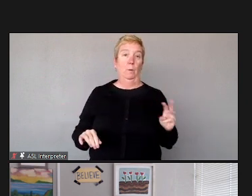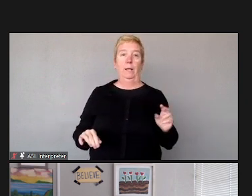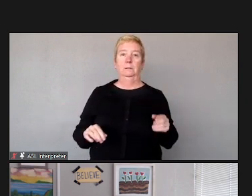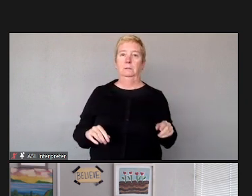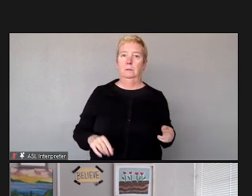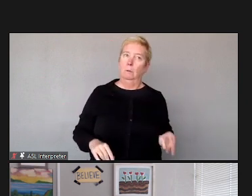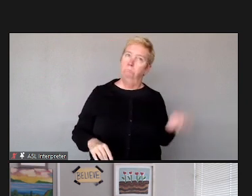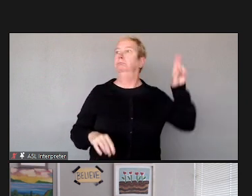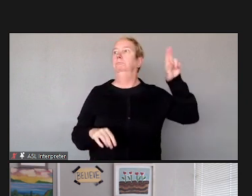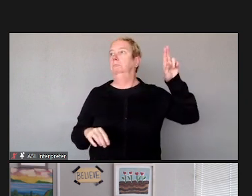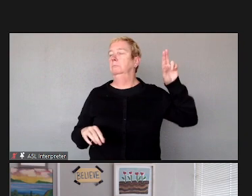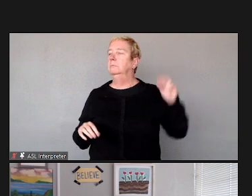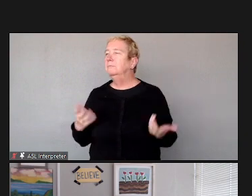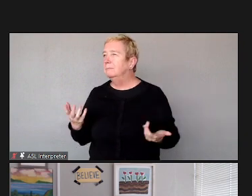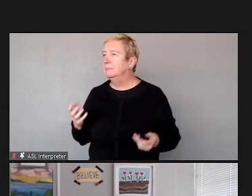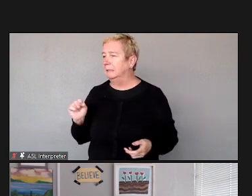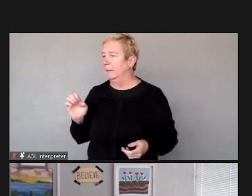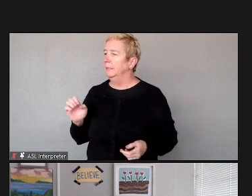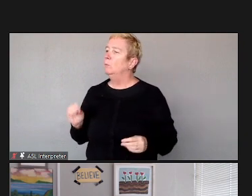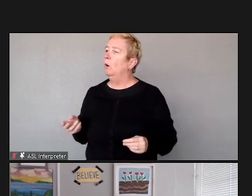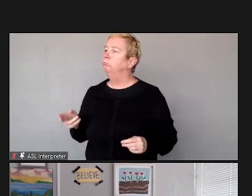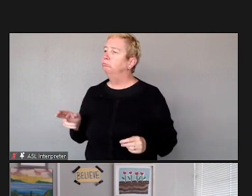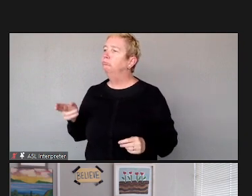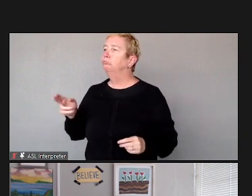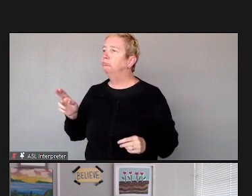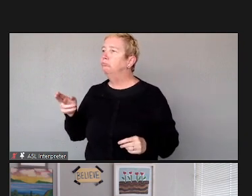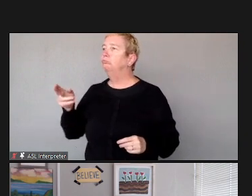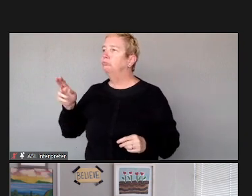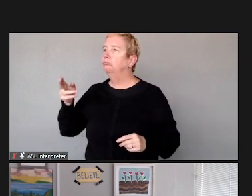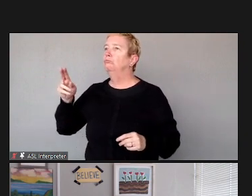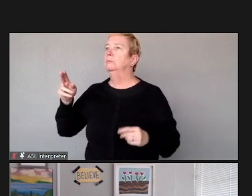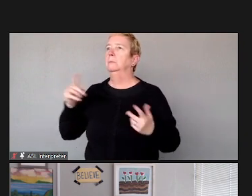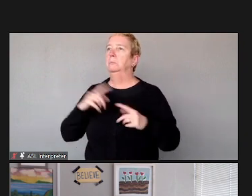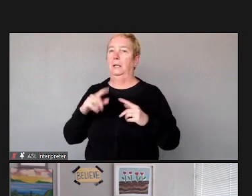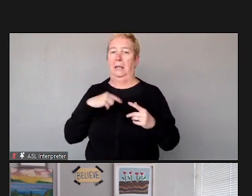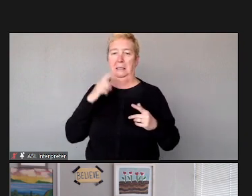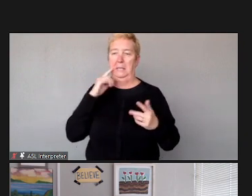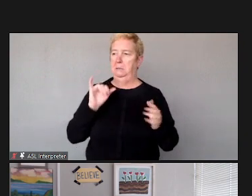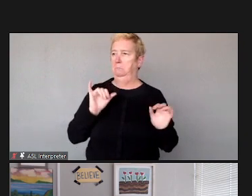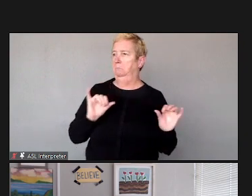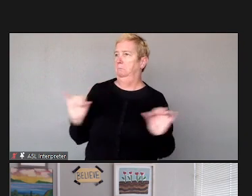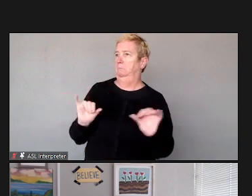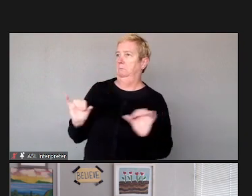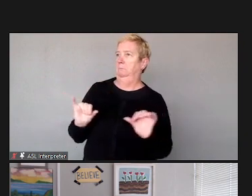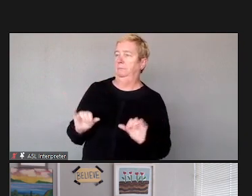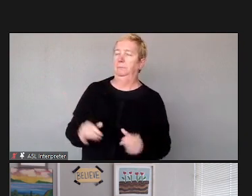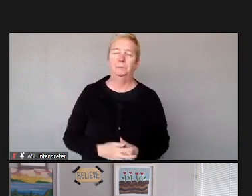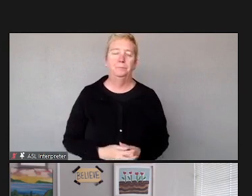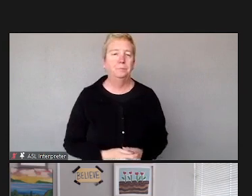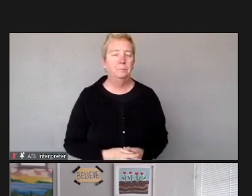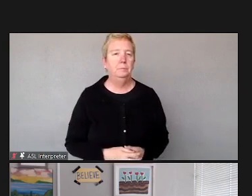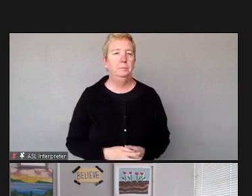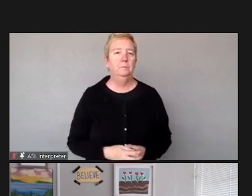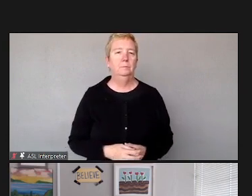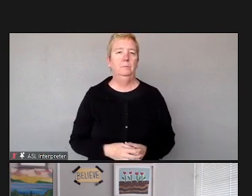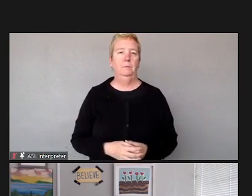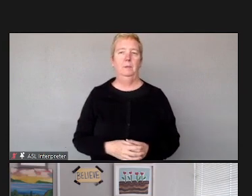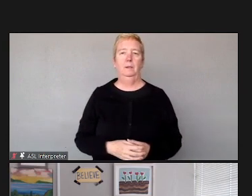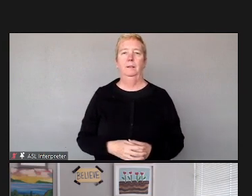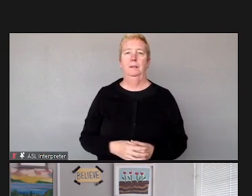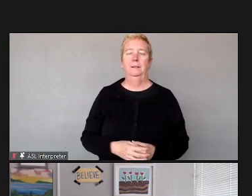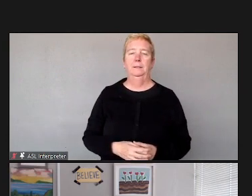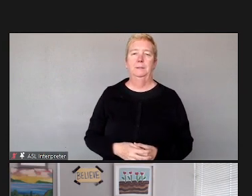and then it went up. So I think one thing we've seen, and this is where the graphs don't